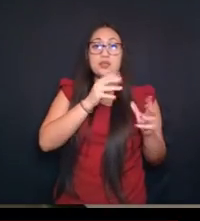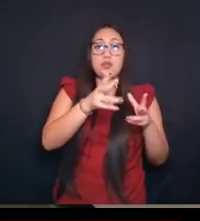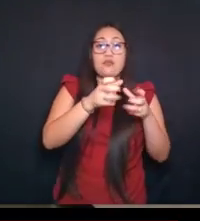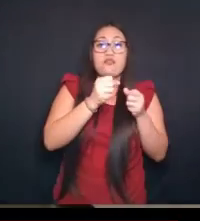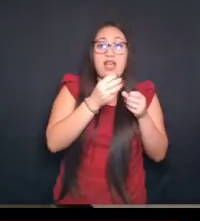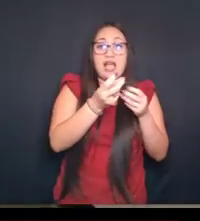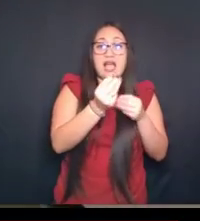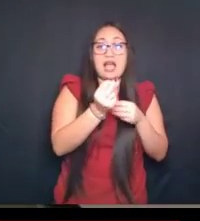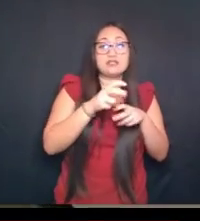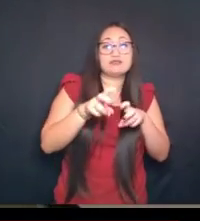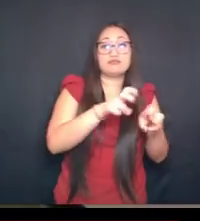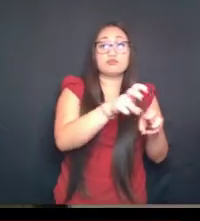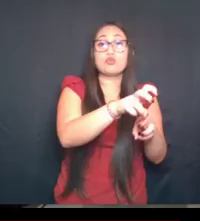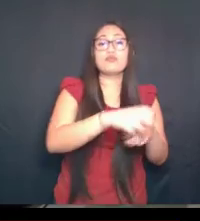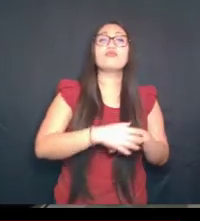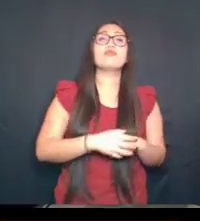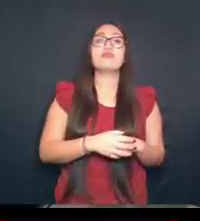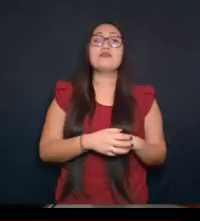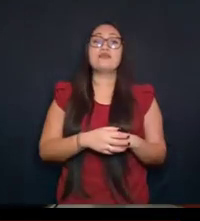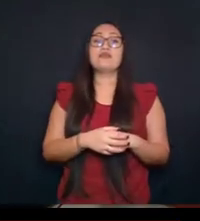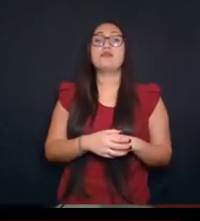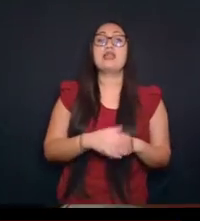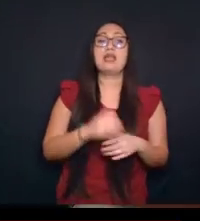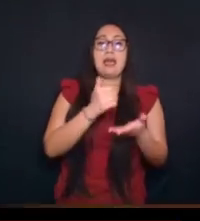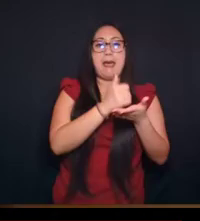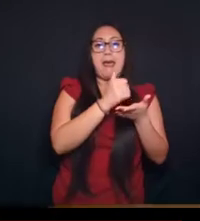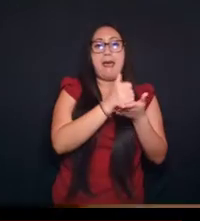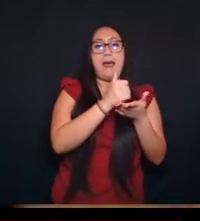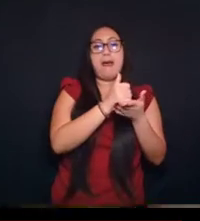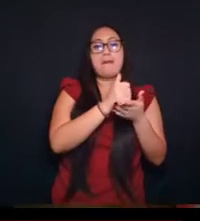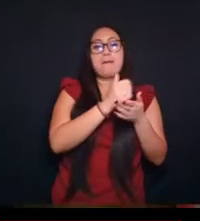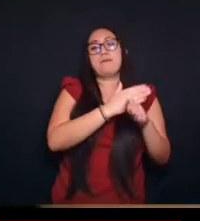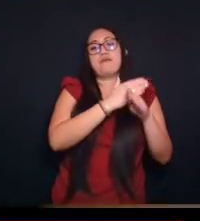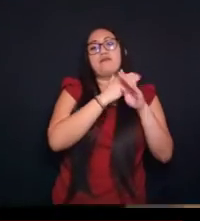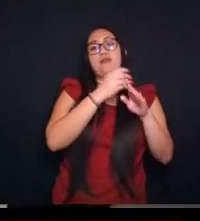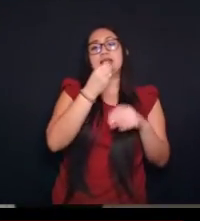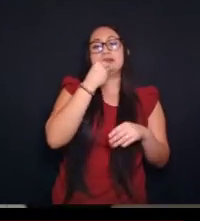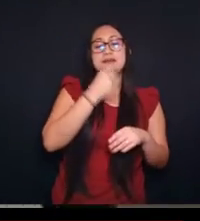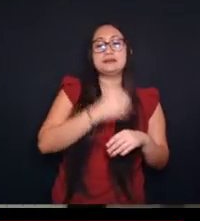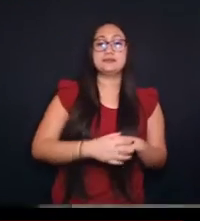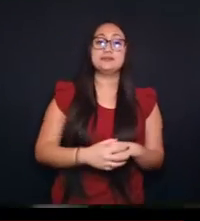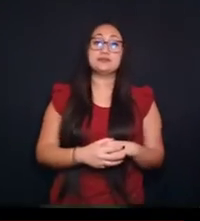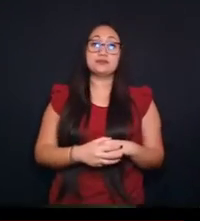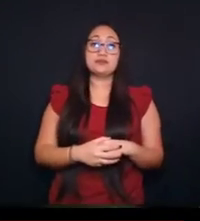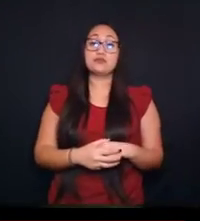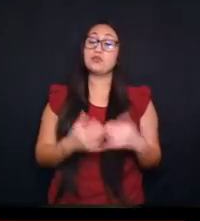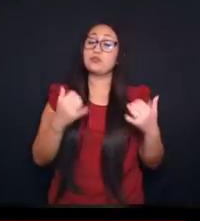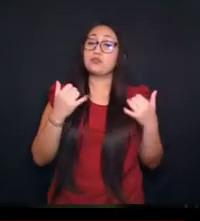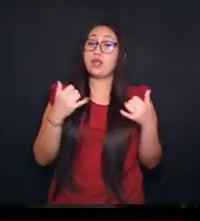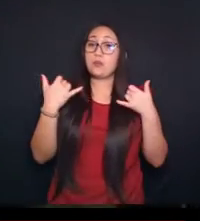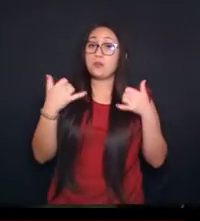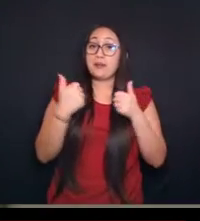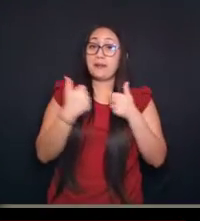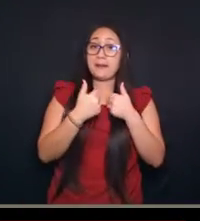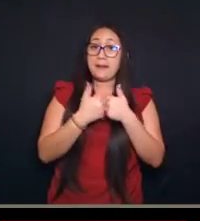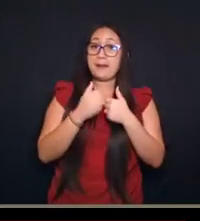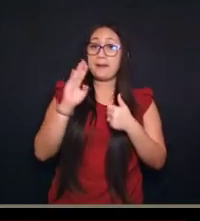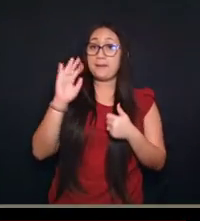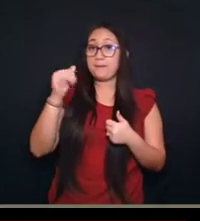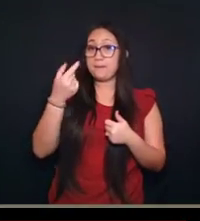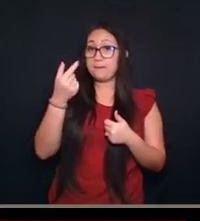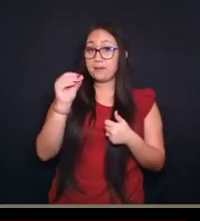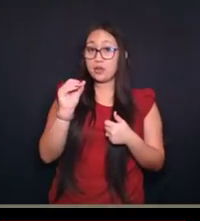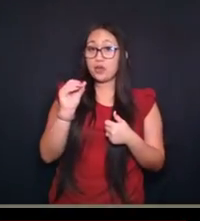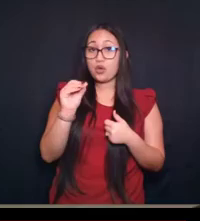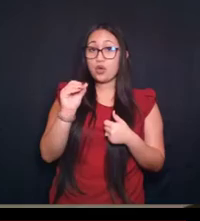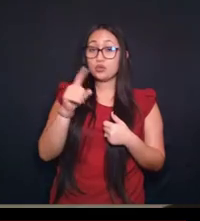on some text-dependent questions. We are going to play bingo while we answer the questions today. You have